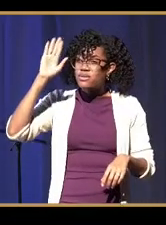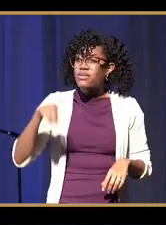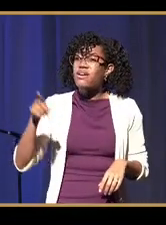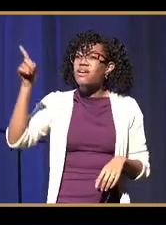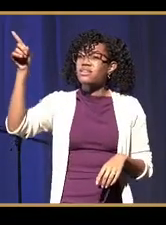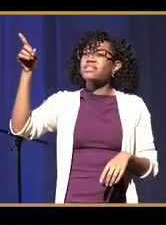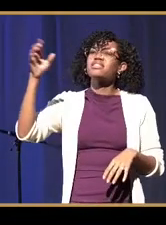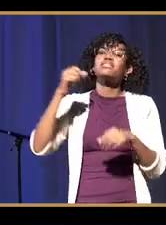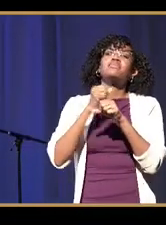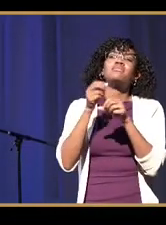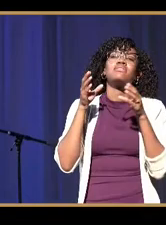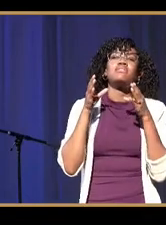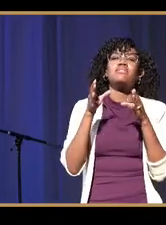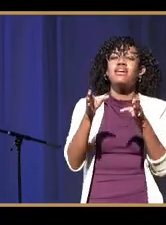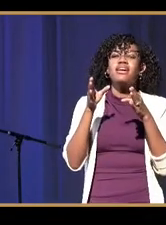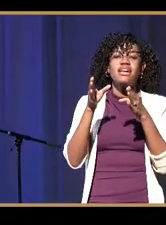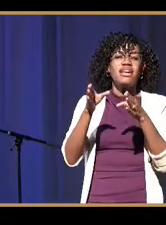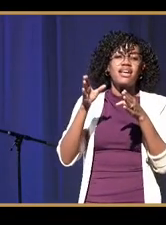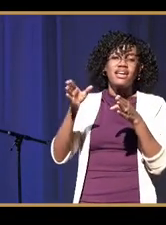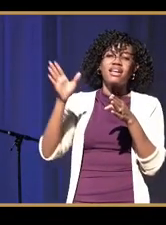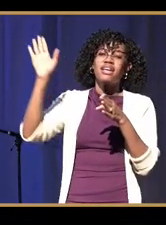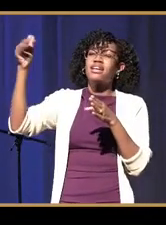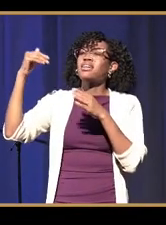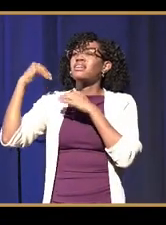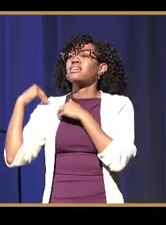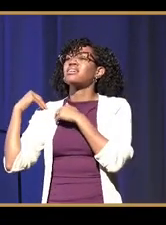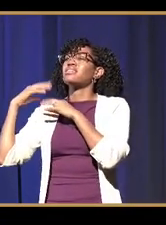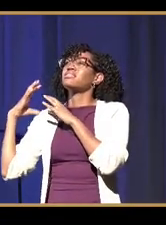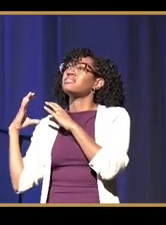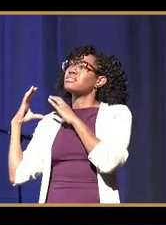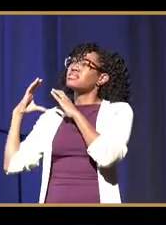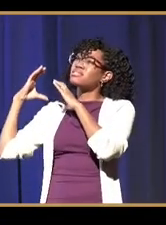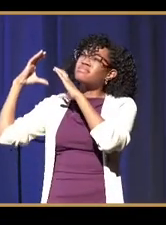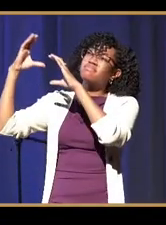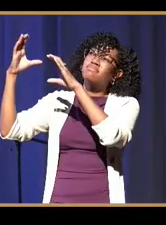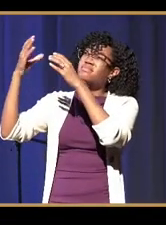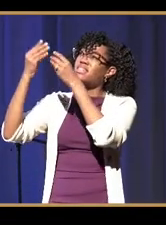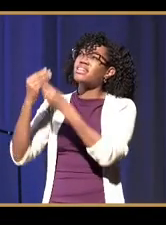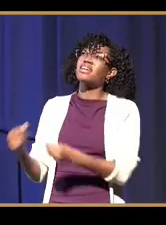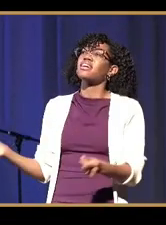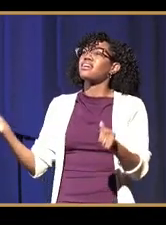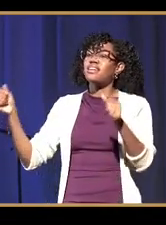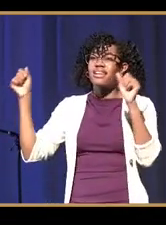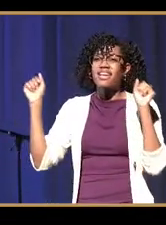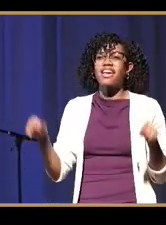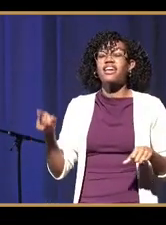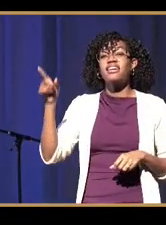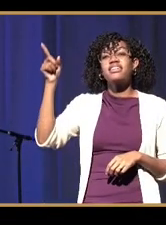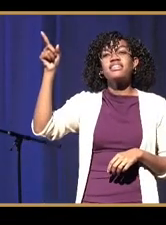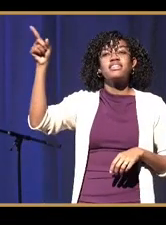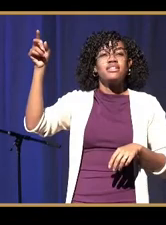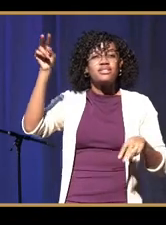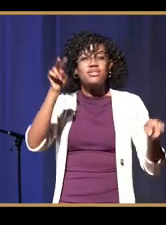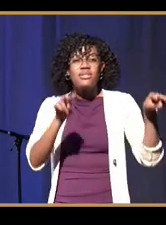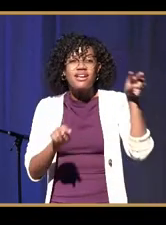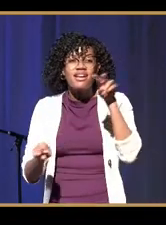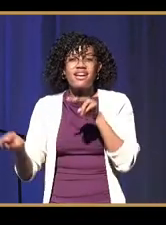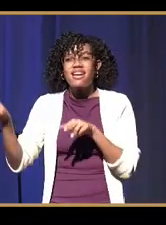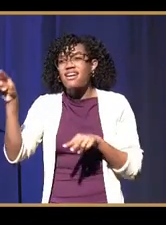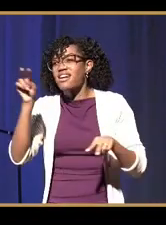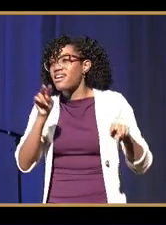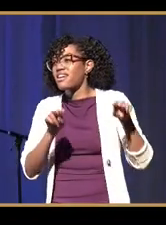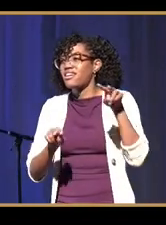your burdens, take your problems, take your concerns to him, because he's